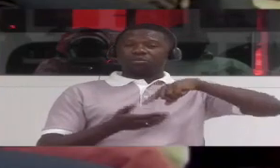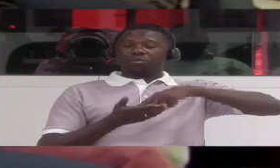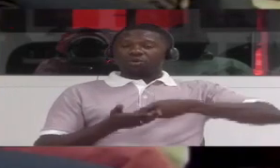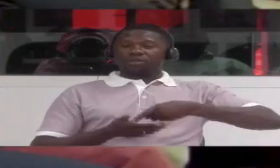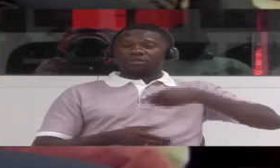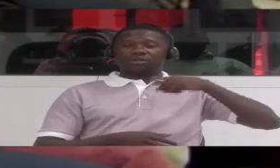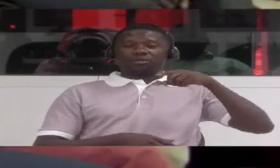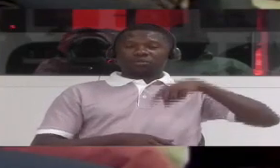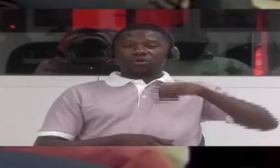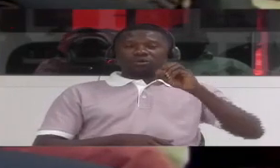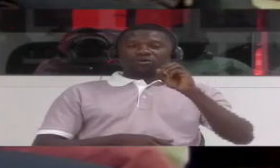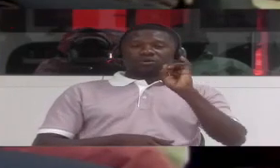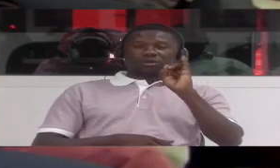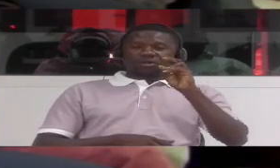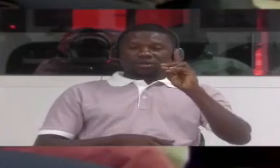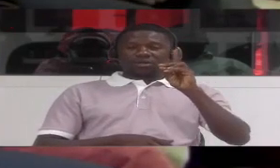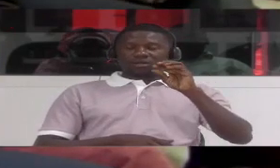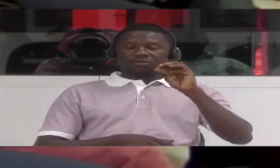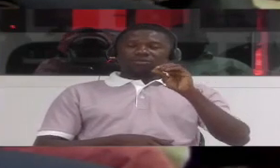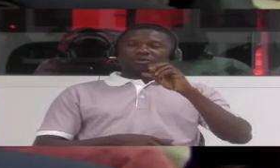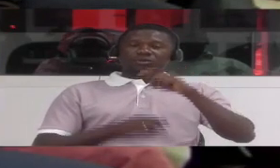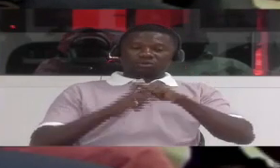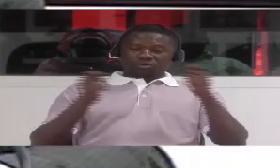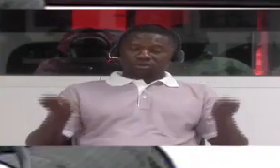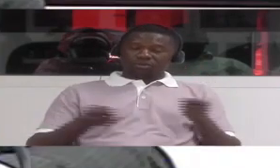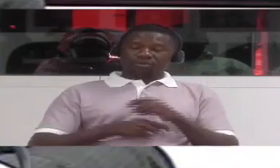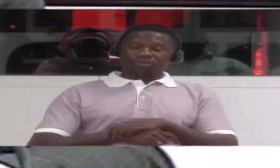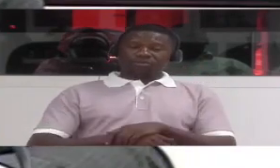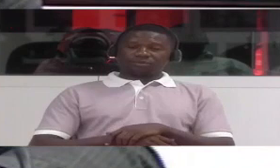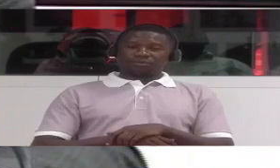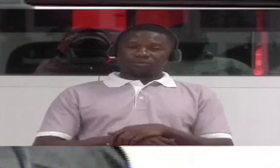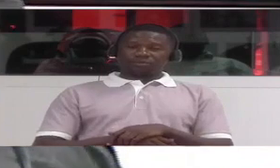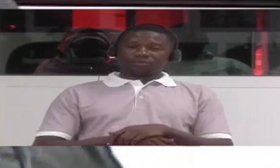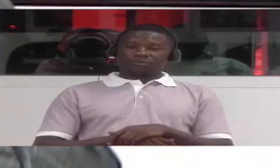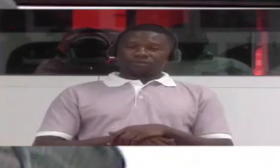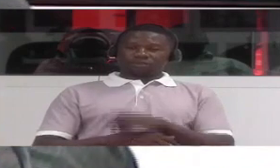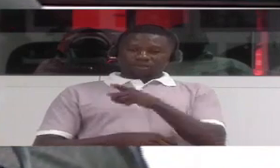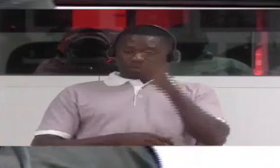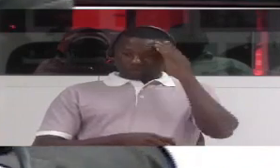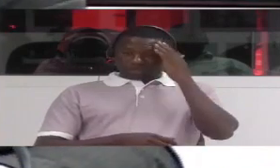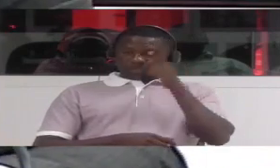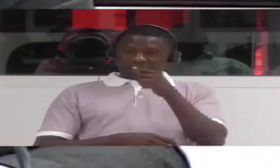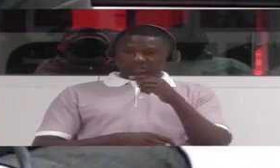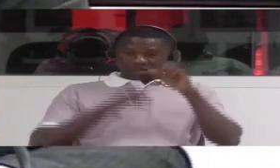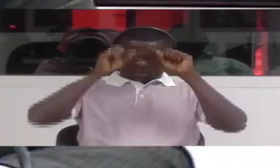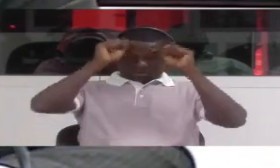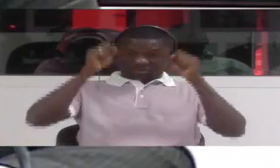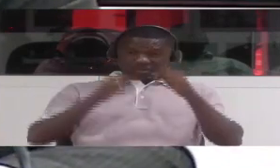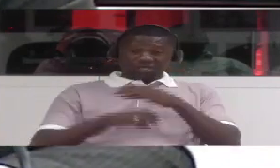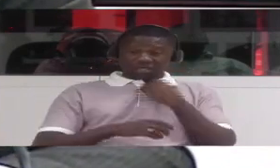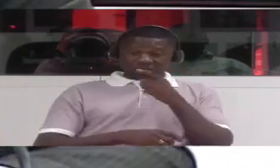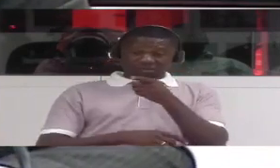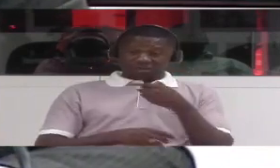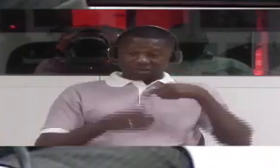And your testimony is that it was the state that killed him in December 2004? Yes, even